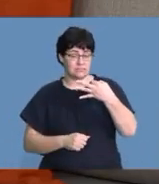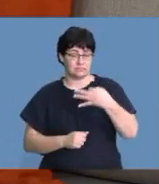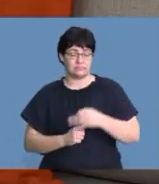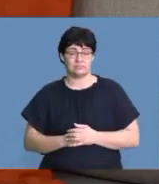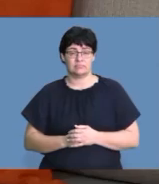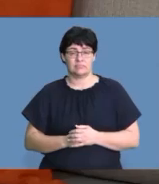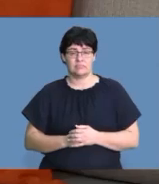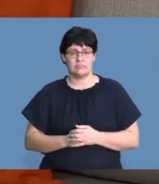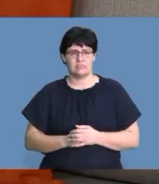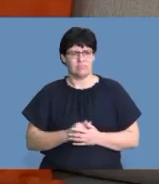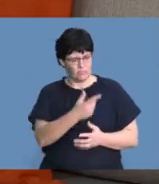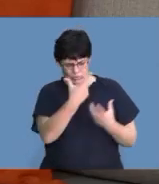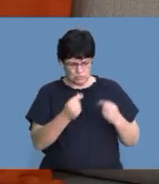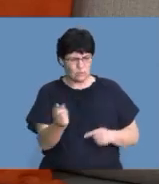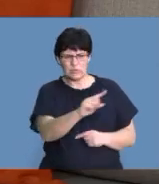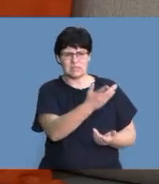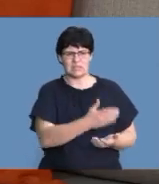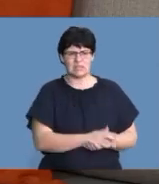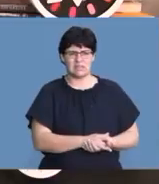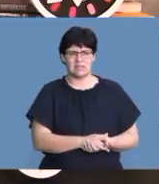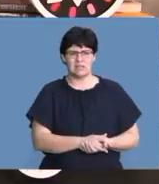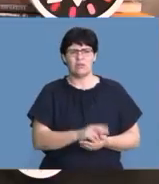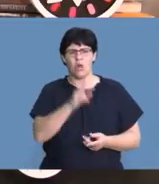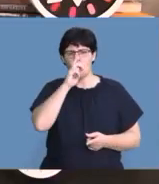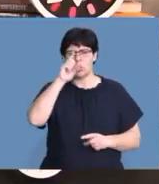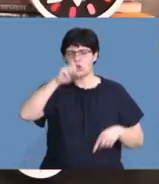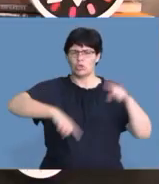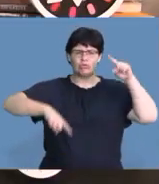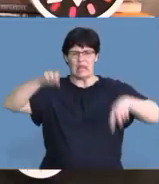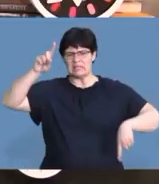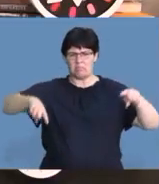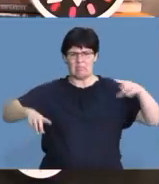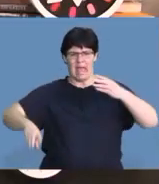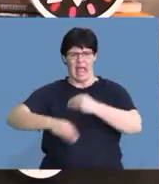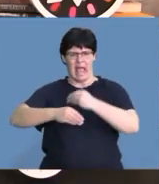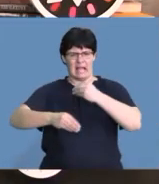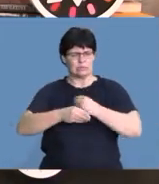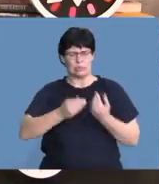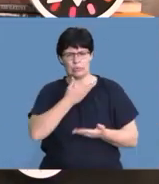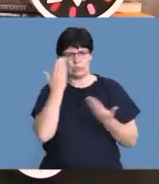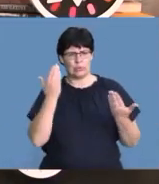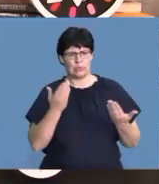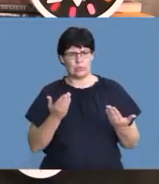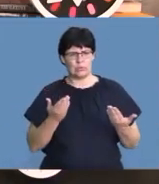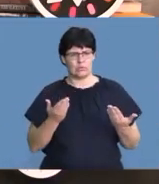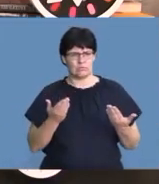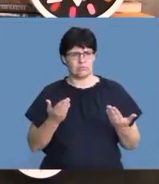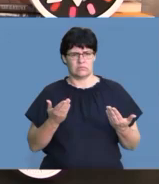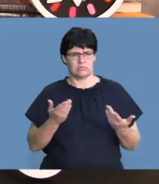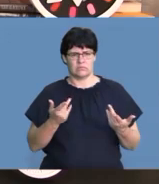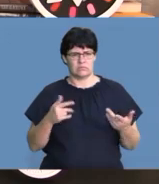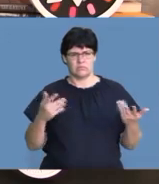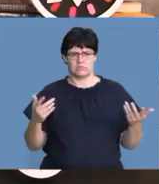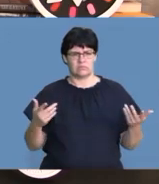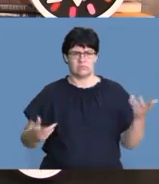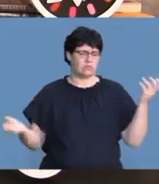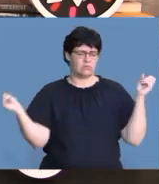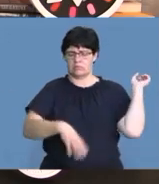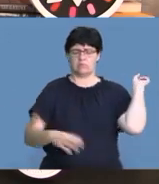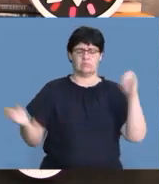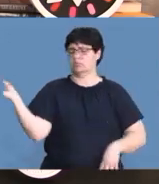at is, Hannah, what are you doing there? Because we're looking at random doesn't add up. Oh, random doesn't add